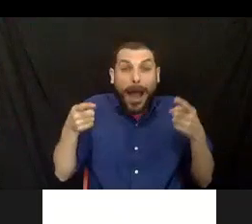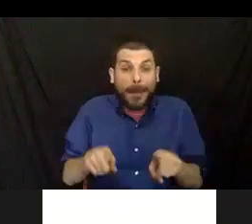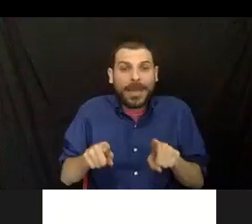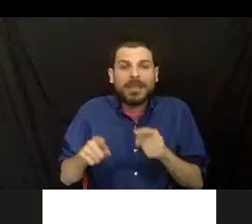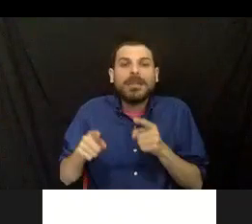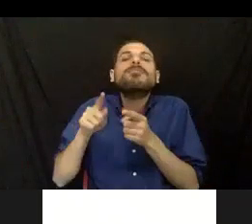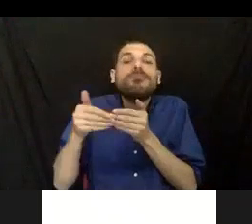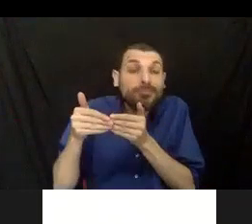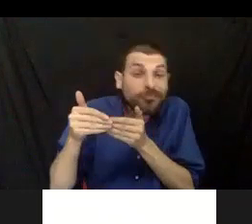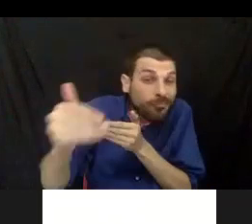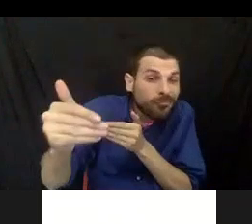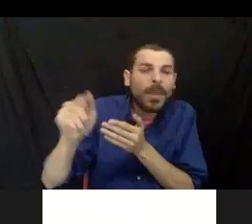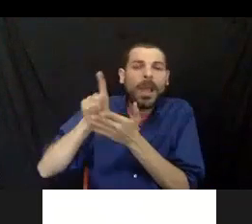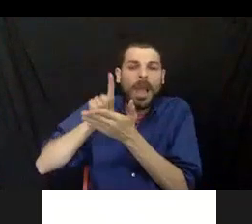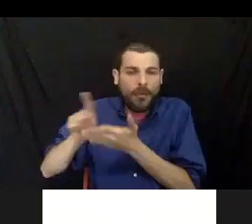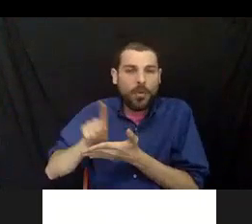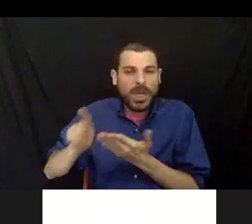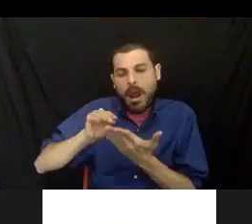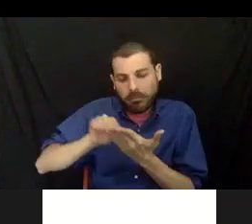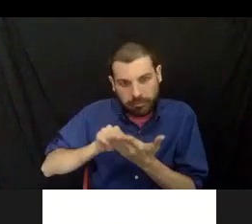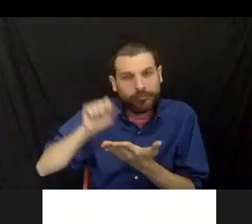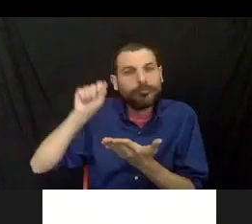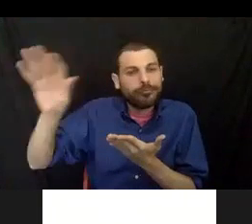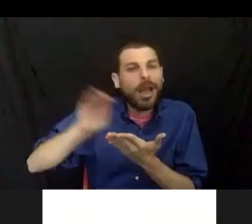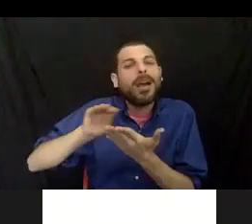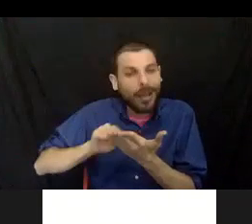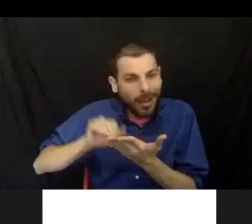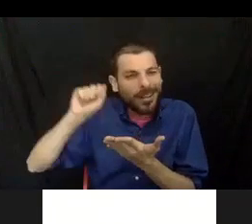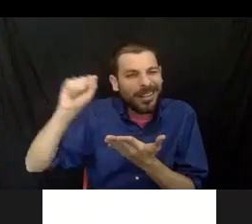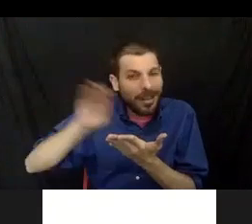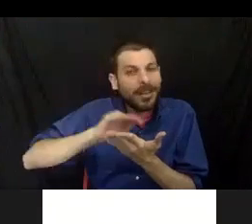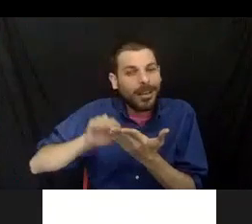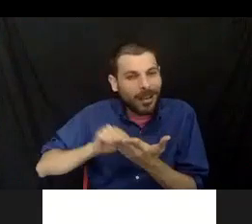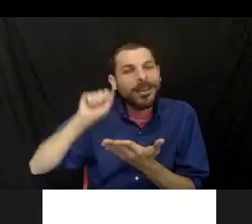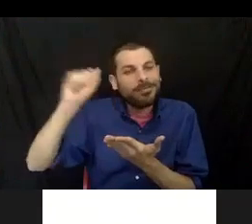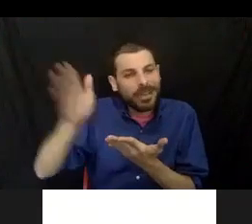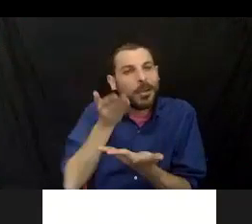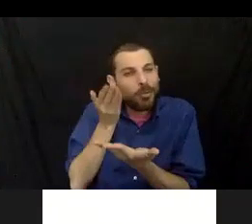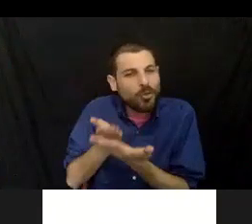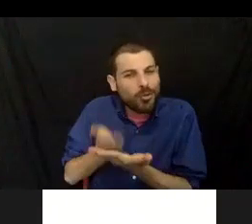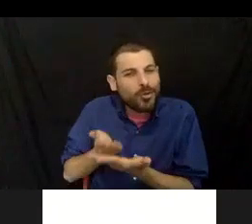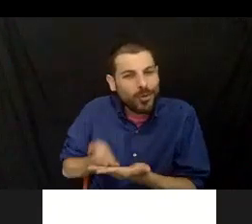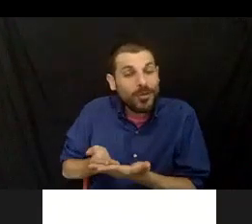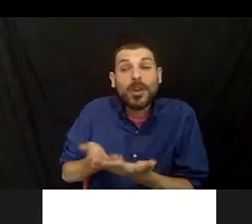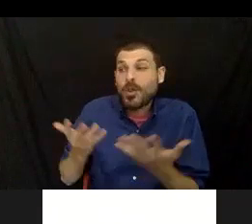recertifying every week, reapplying every week to continue to get that $600 and the underlying